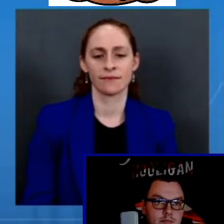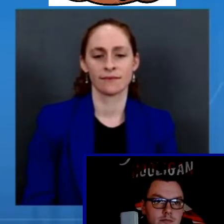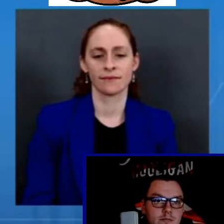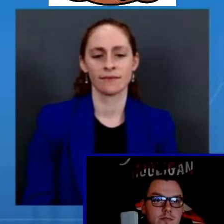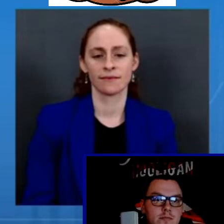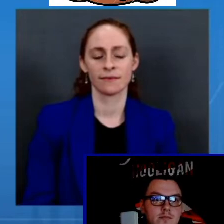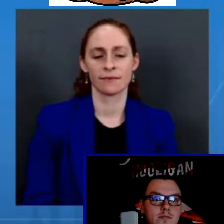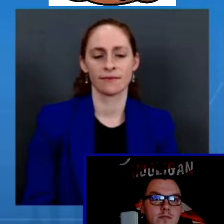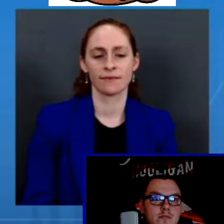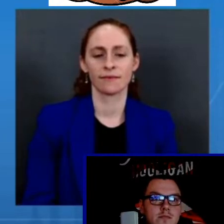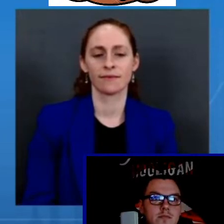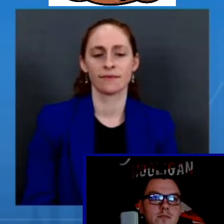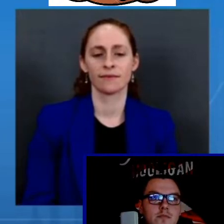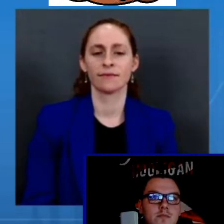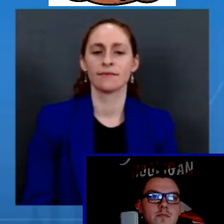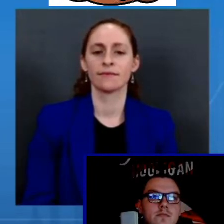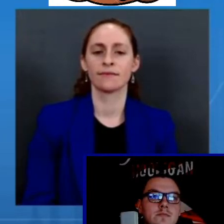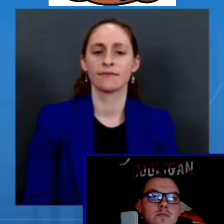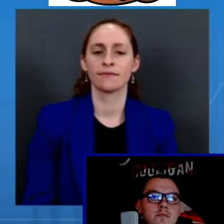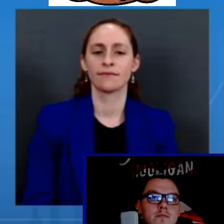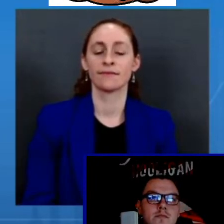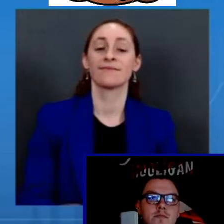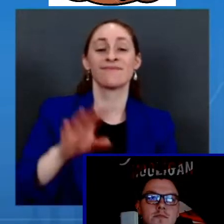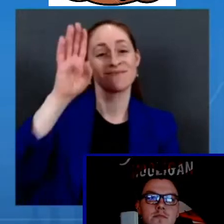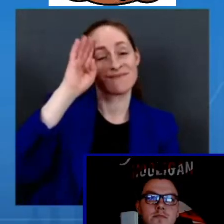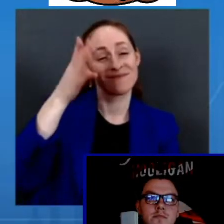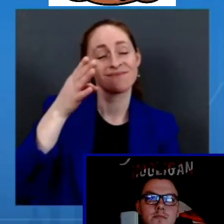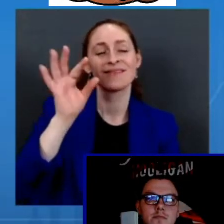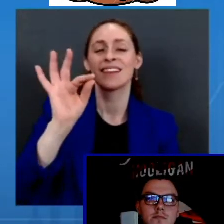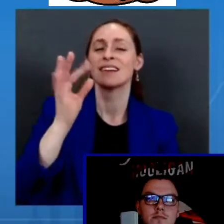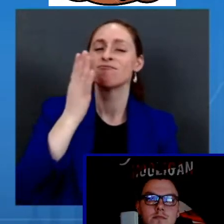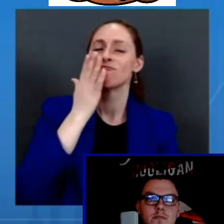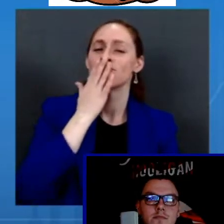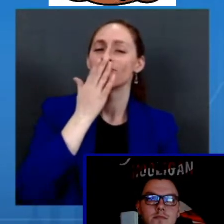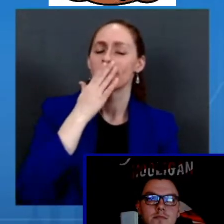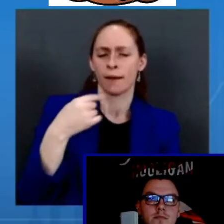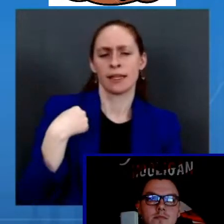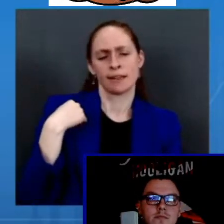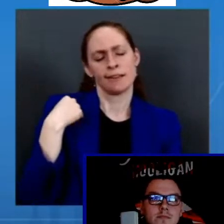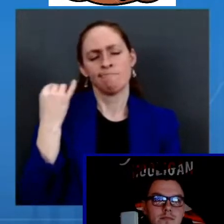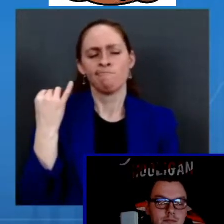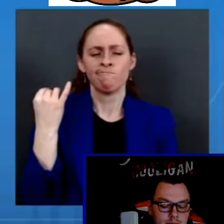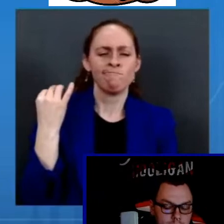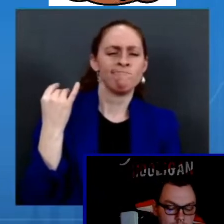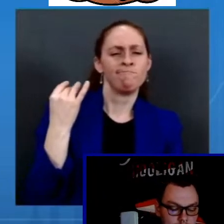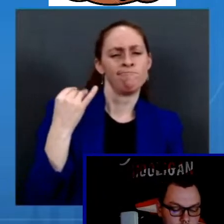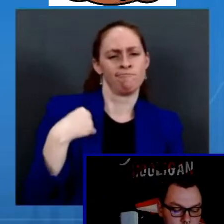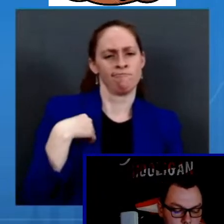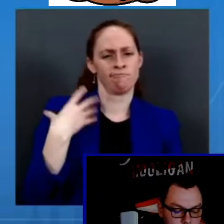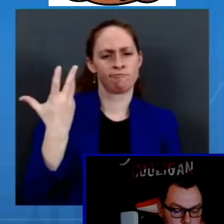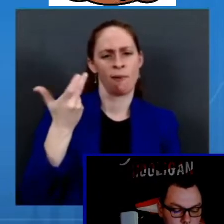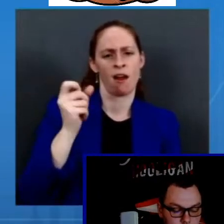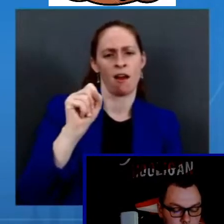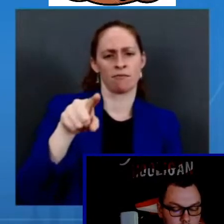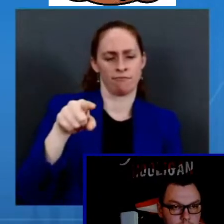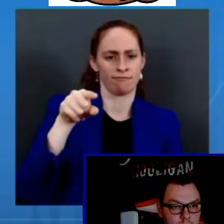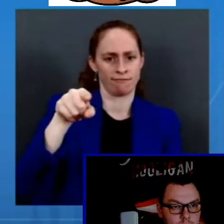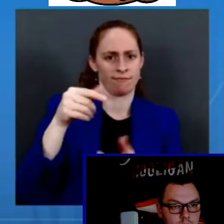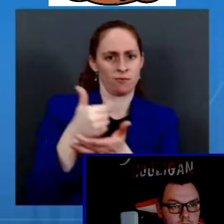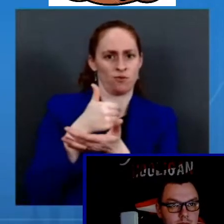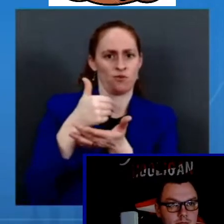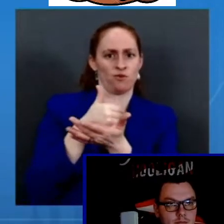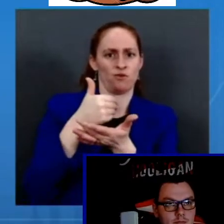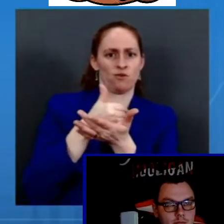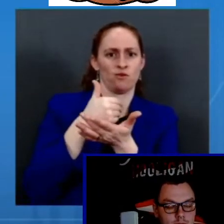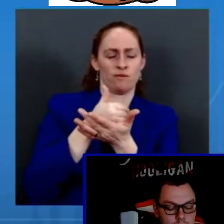Hi, thanks. I wanted to ask on the supplies of the new Pfizer treatment pill. There have been some experts calling